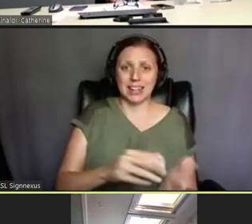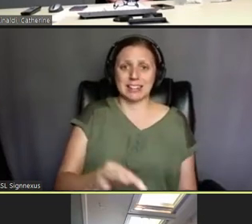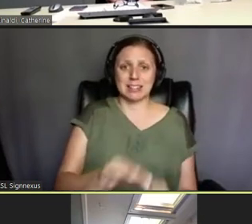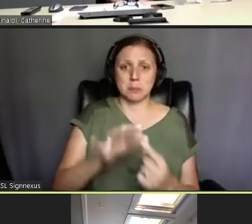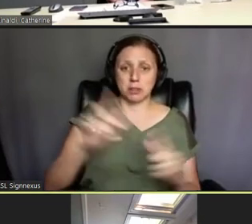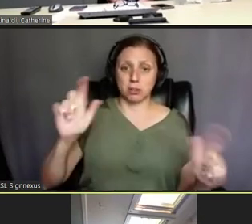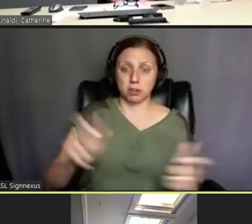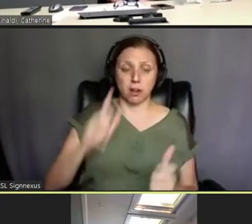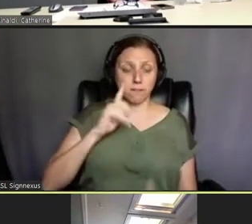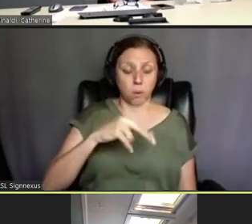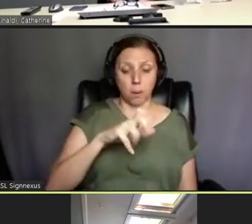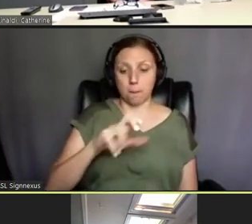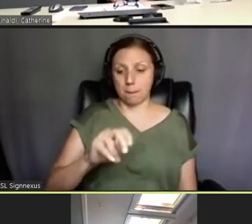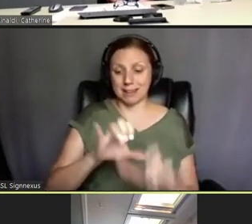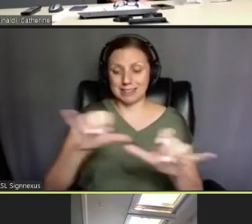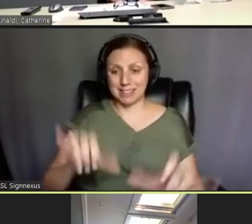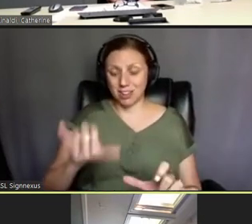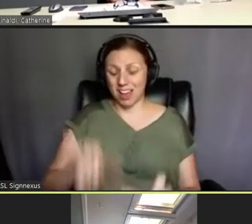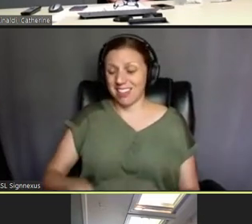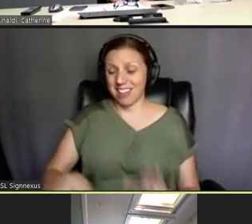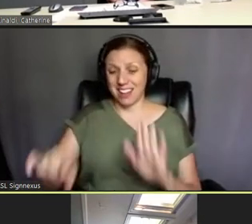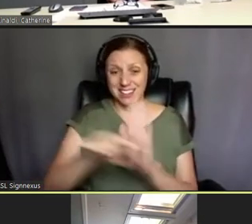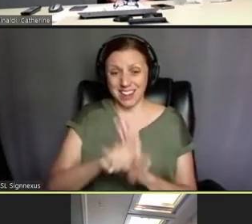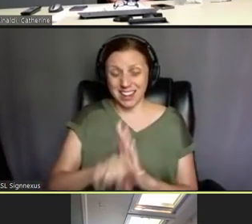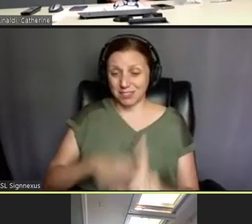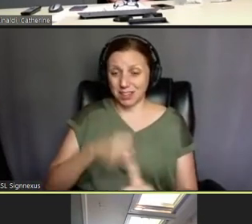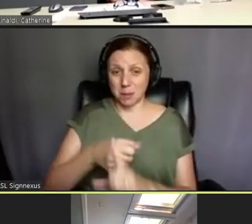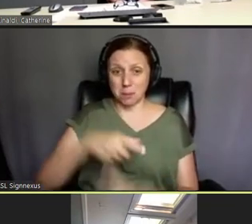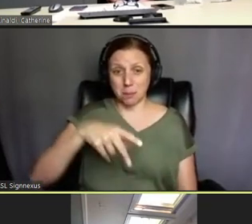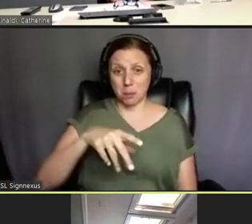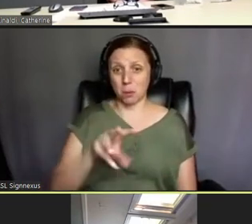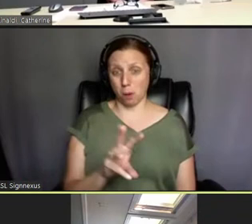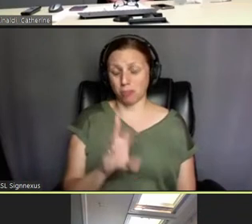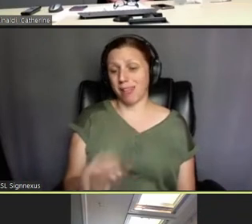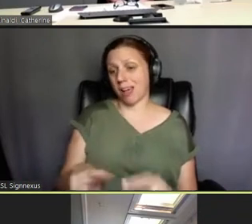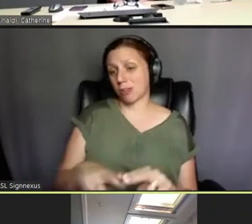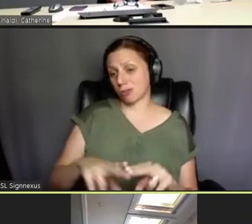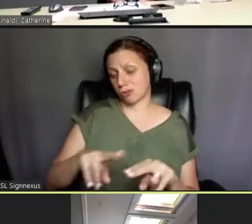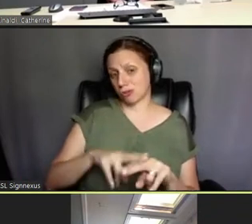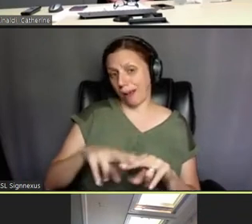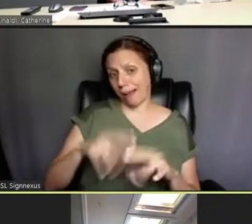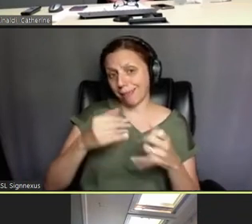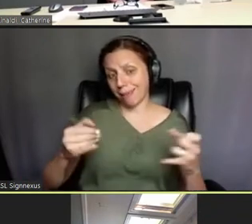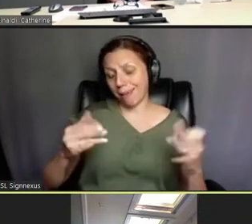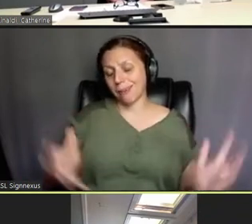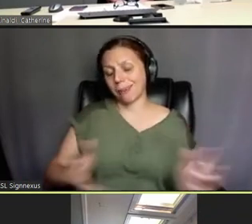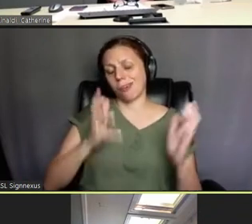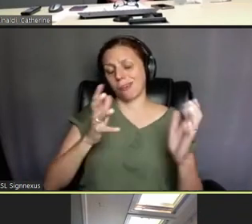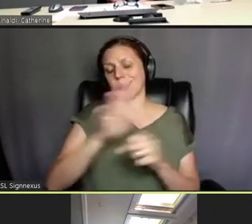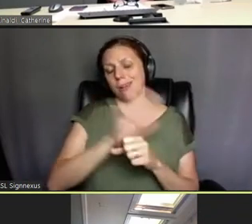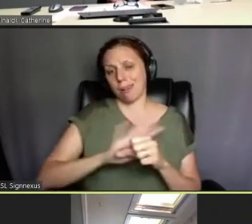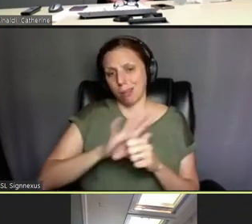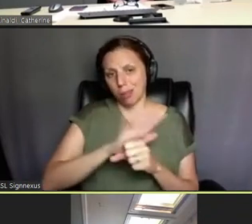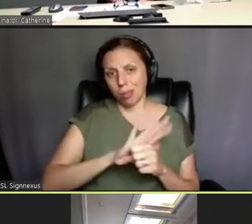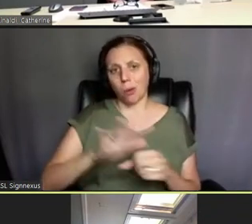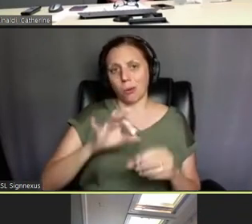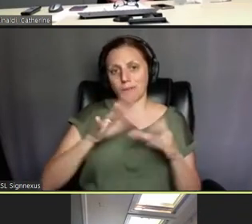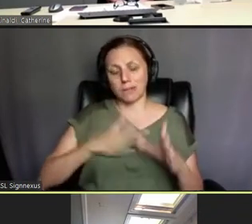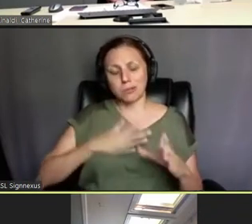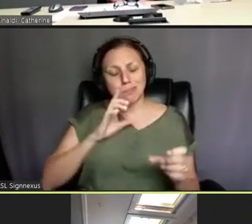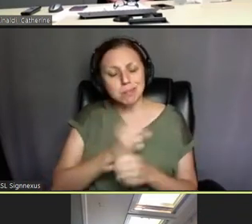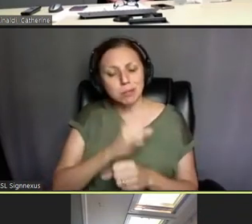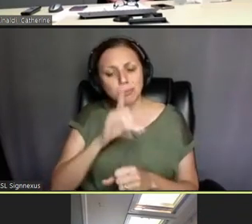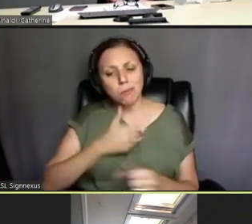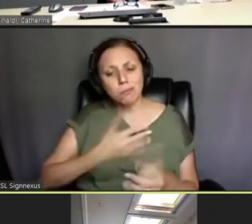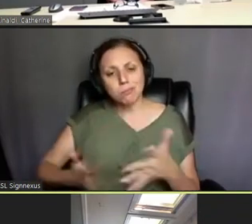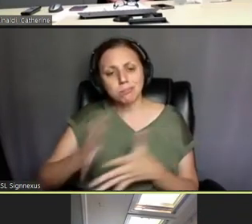that disproportionately negatively impacts the Port Washington line. I urge our local officials to make it a priority to work together